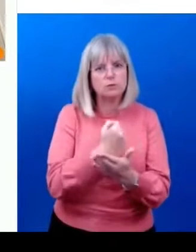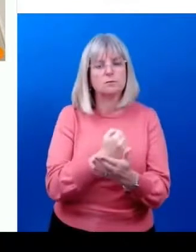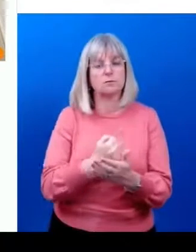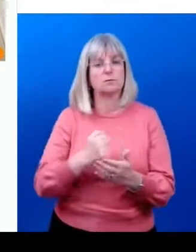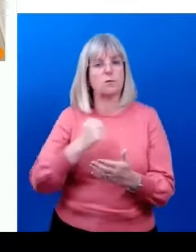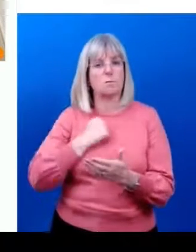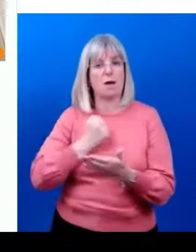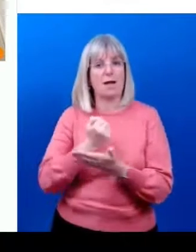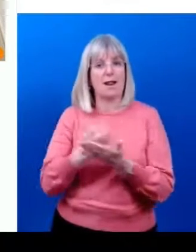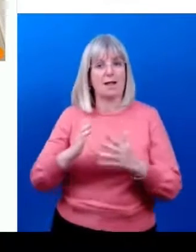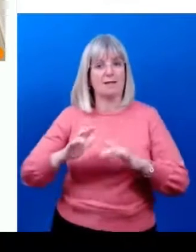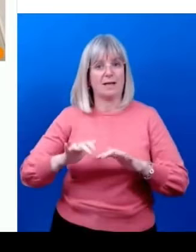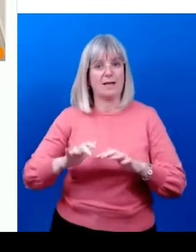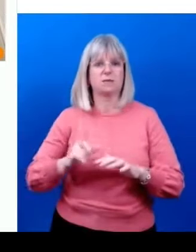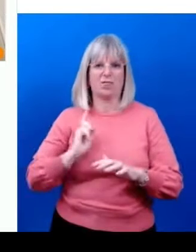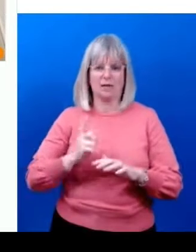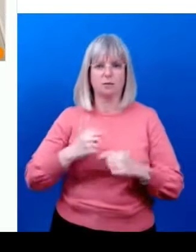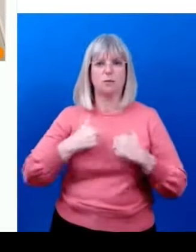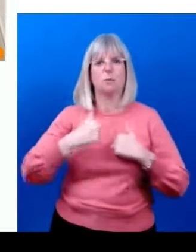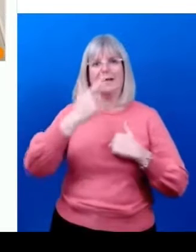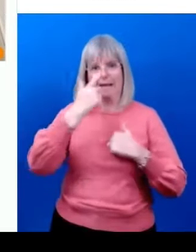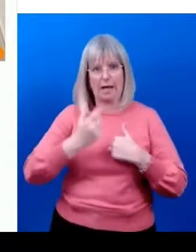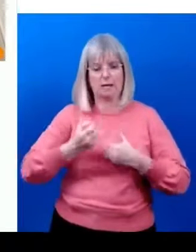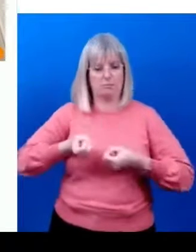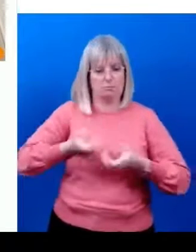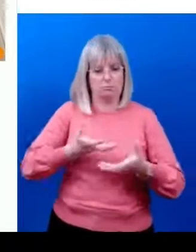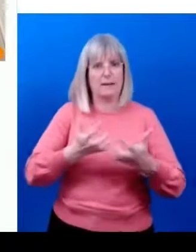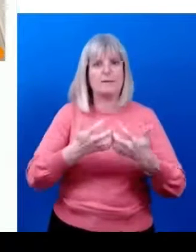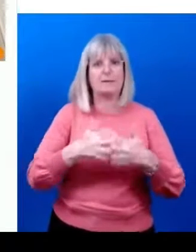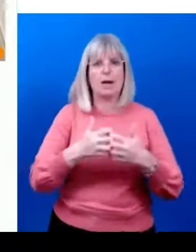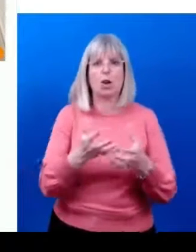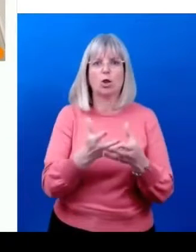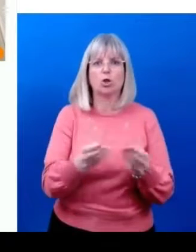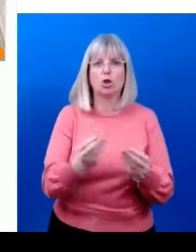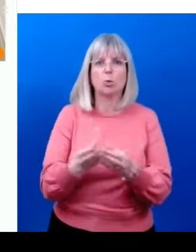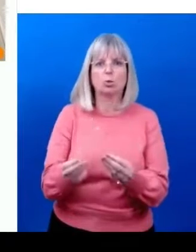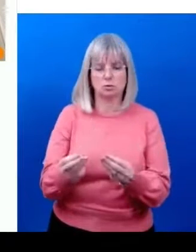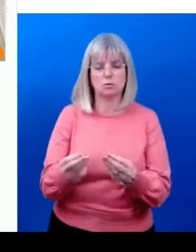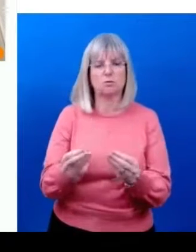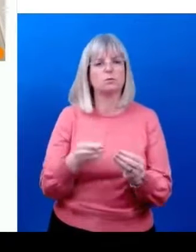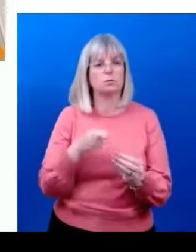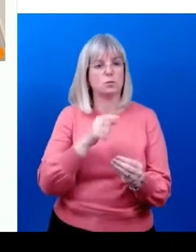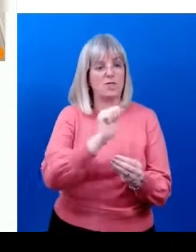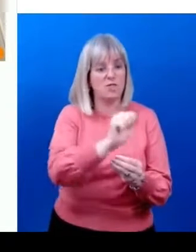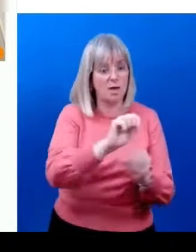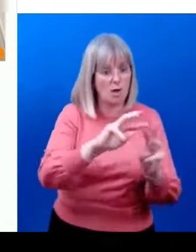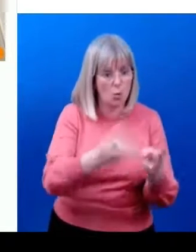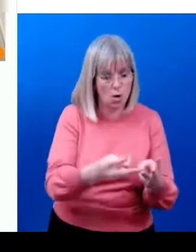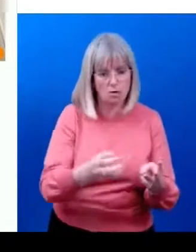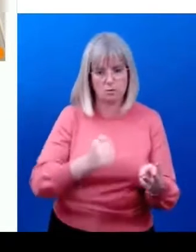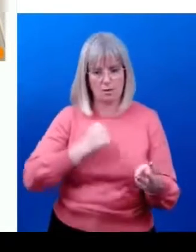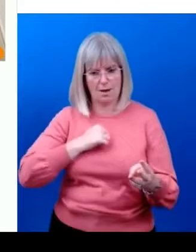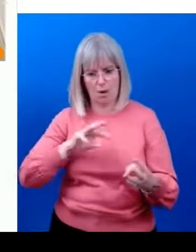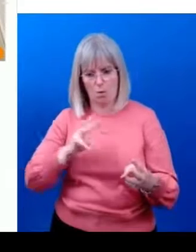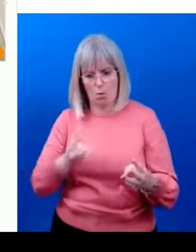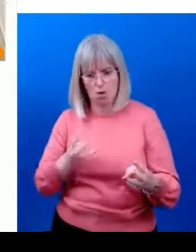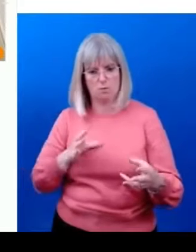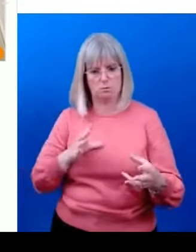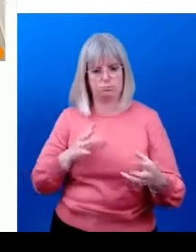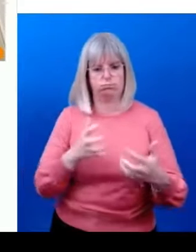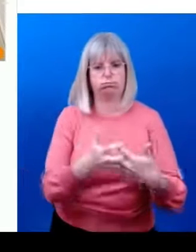really can provide, technical solutions to bring these worlds together. And AccessLOOP does it for you. You don't even